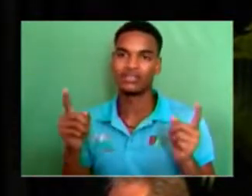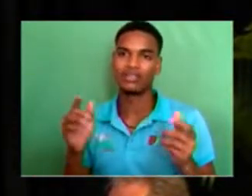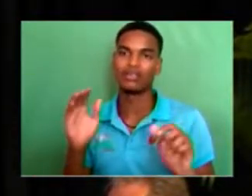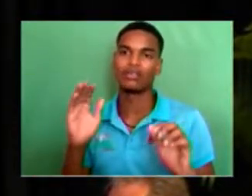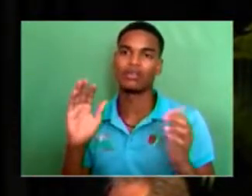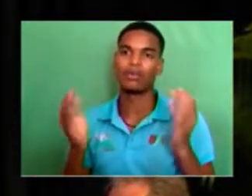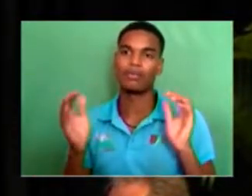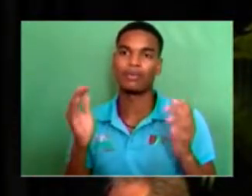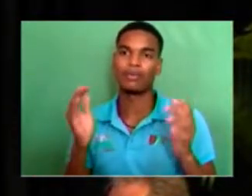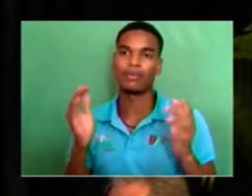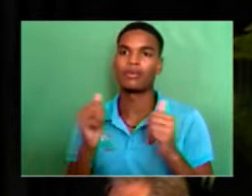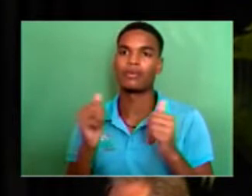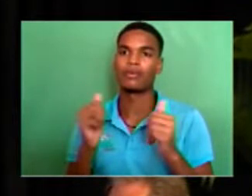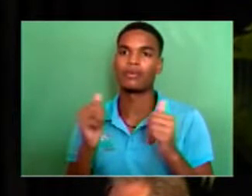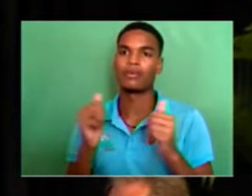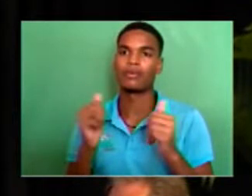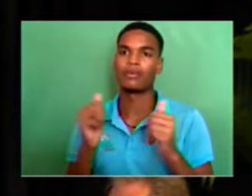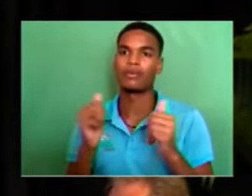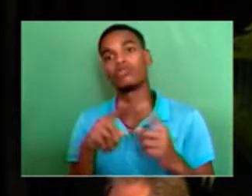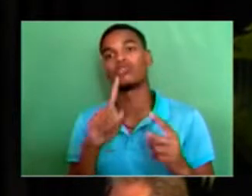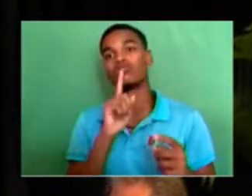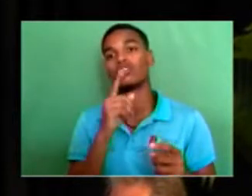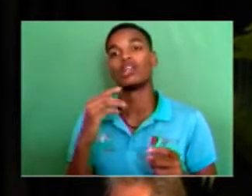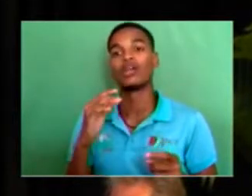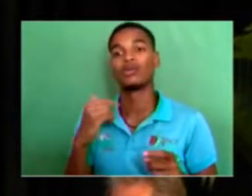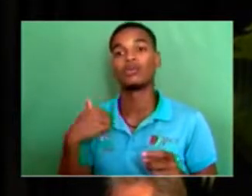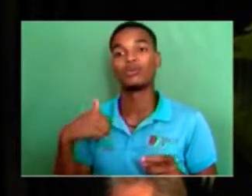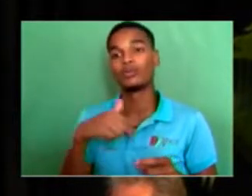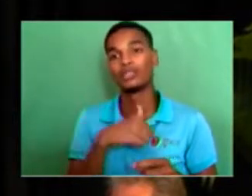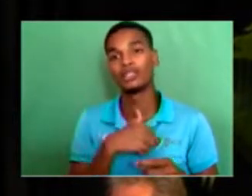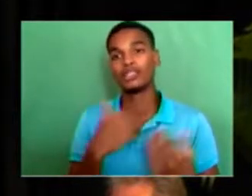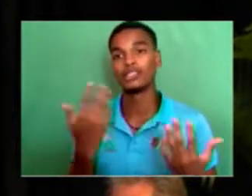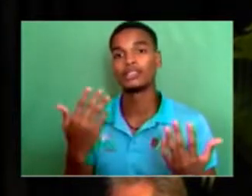in our case, whenever,